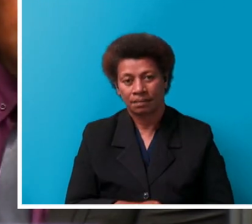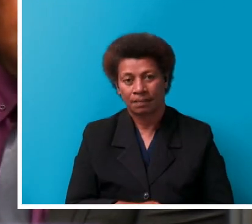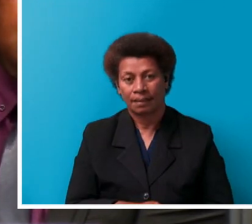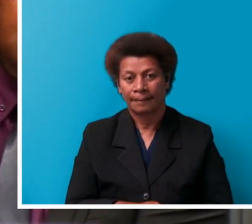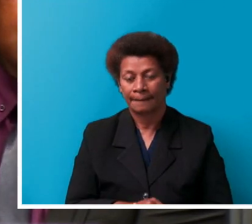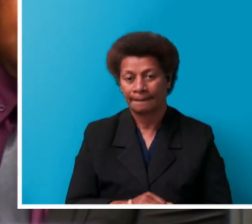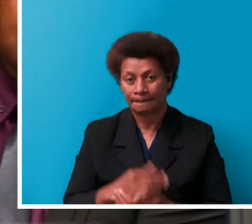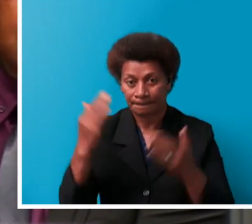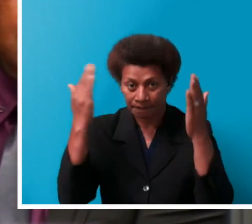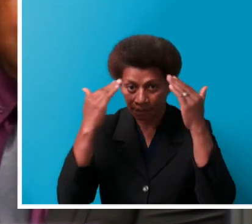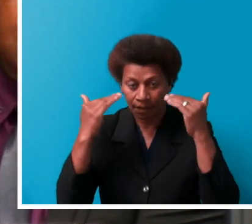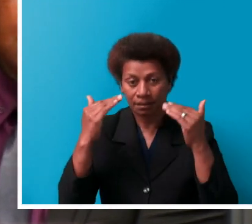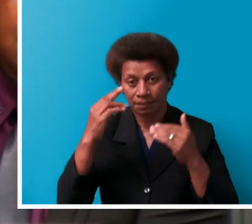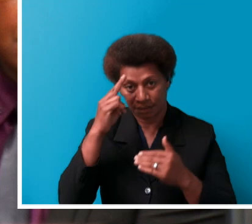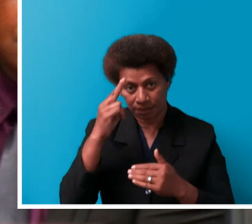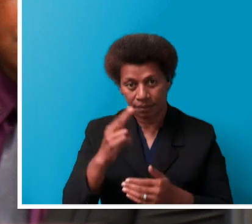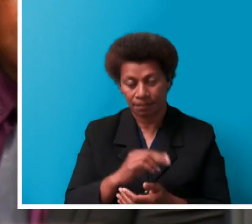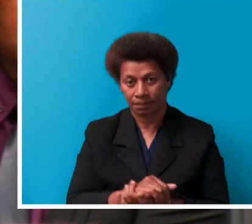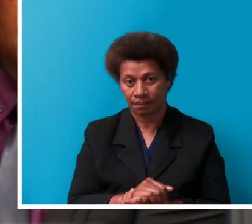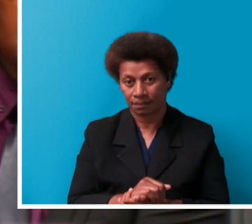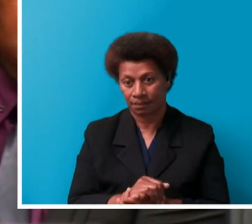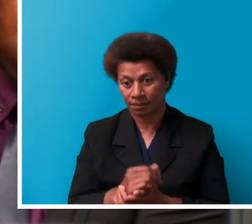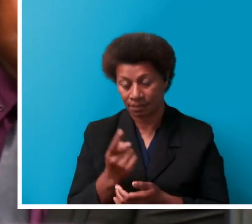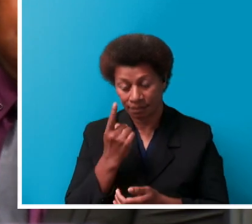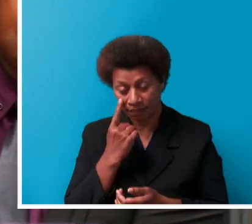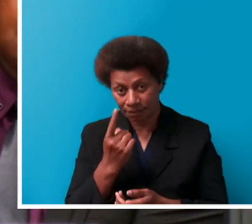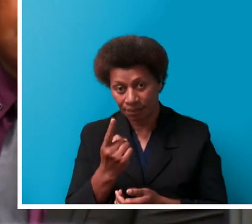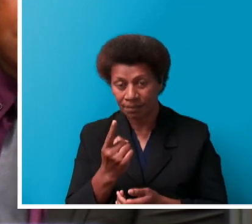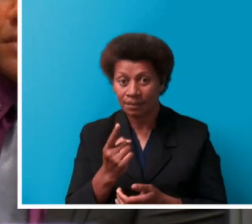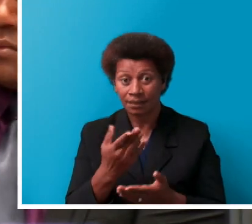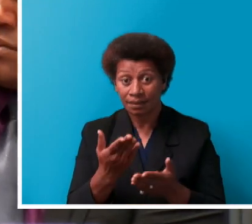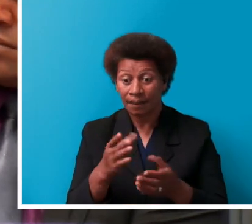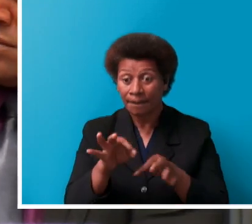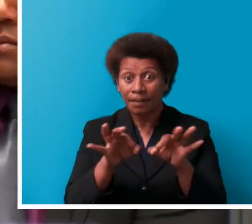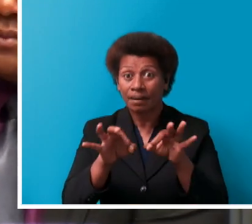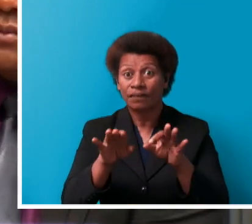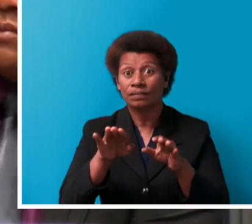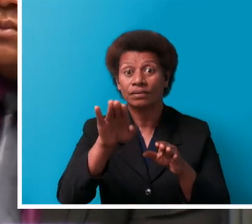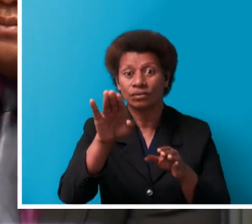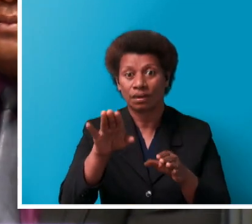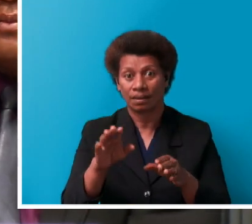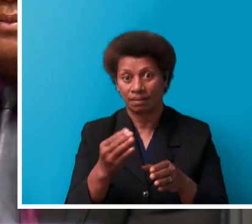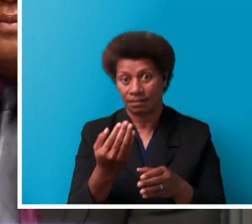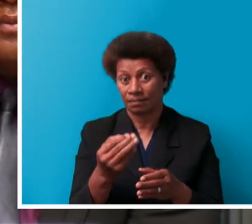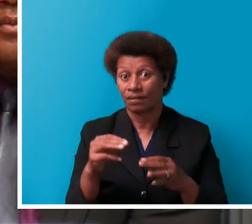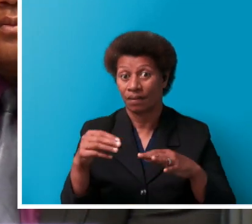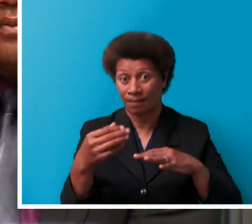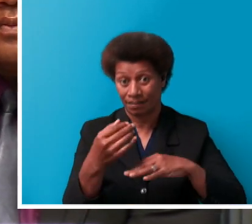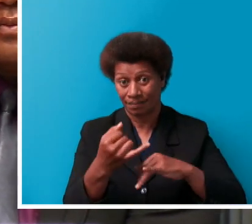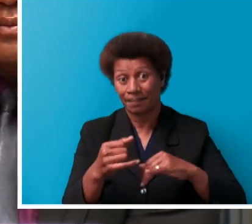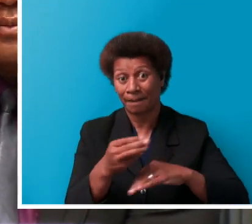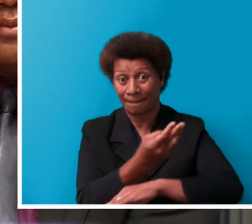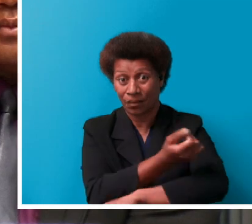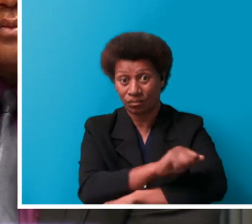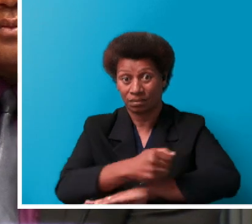Mr. Speaker, sir, as we chart the course for Fiji's maritime future, our commitment to safety, security, and environment protection